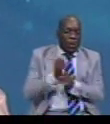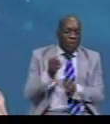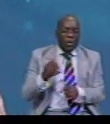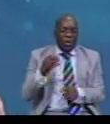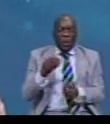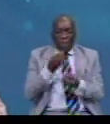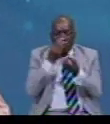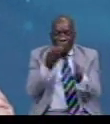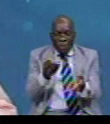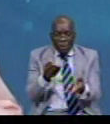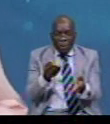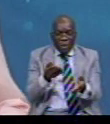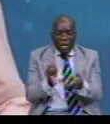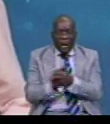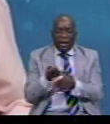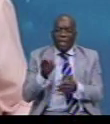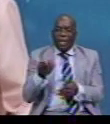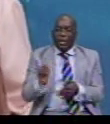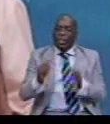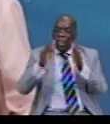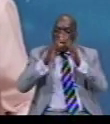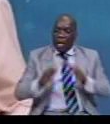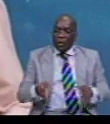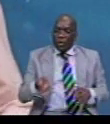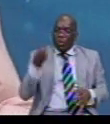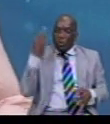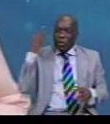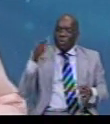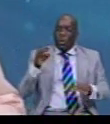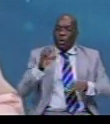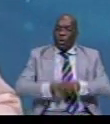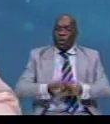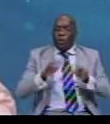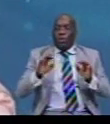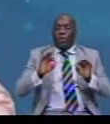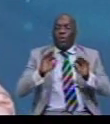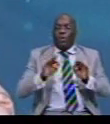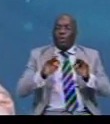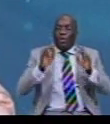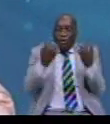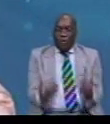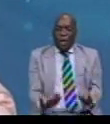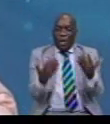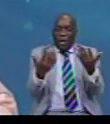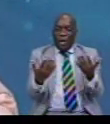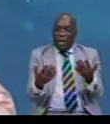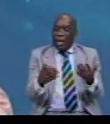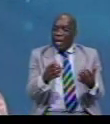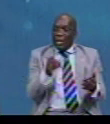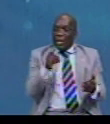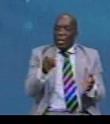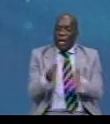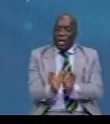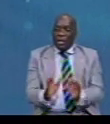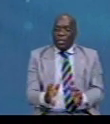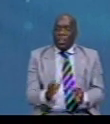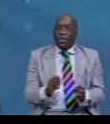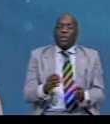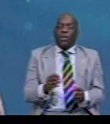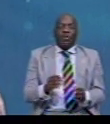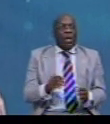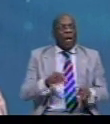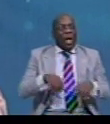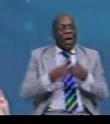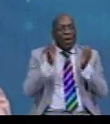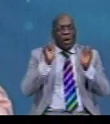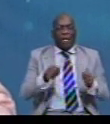in the church. I was on point two. My mind said, how can you leave the church, leave the people because of an incident? So I signaled them and